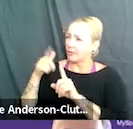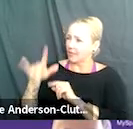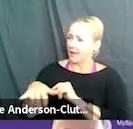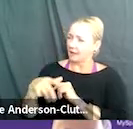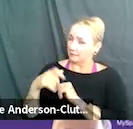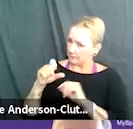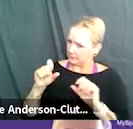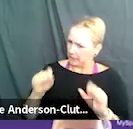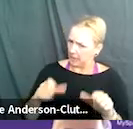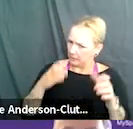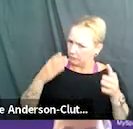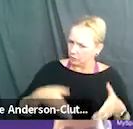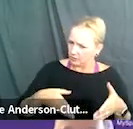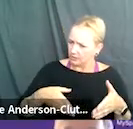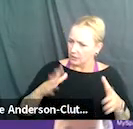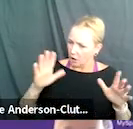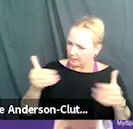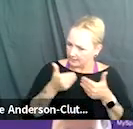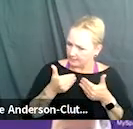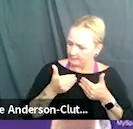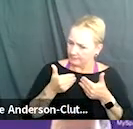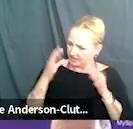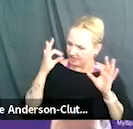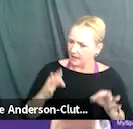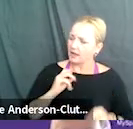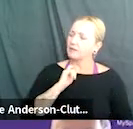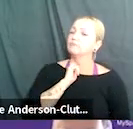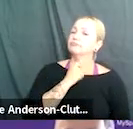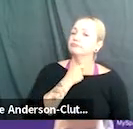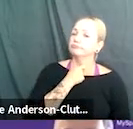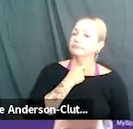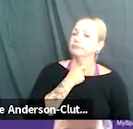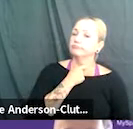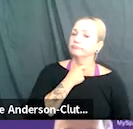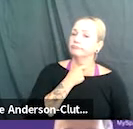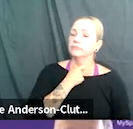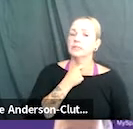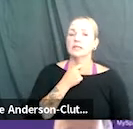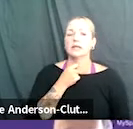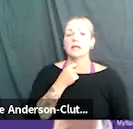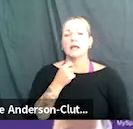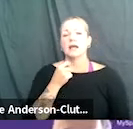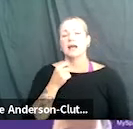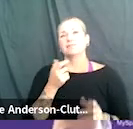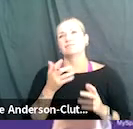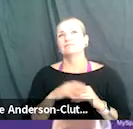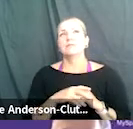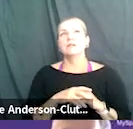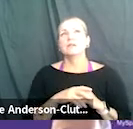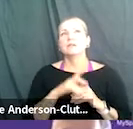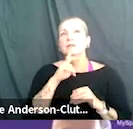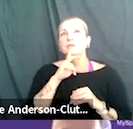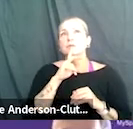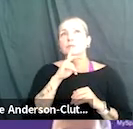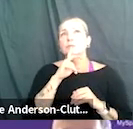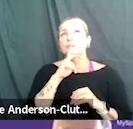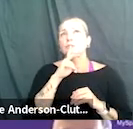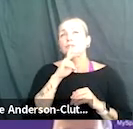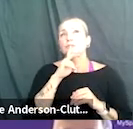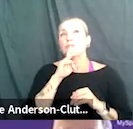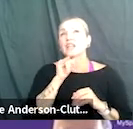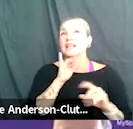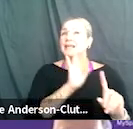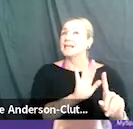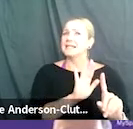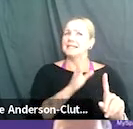are gross approximation. I mean, I wouldn't have recognized them as words. That was only when his mom sort of interpreted for me that I could